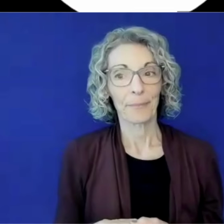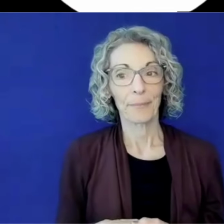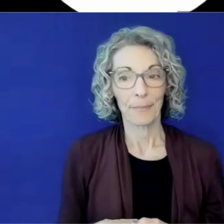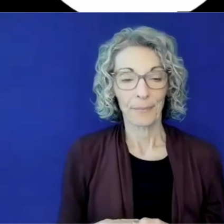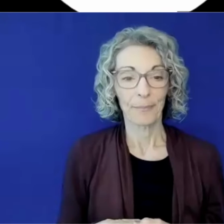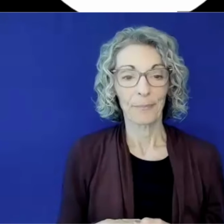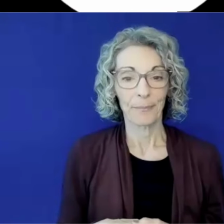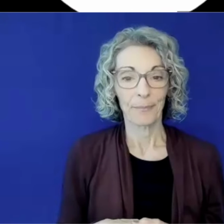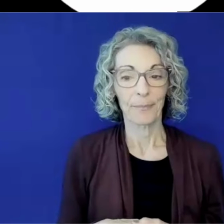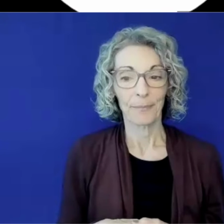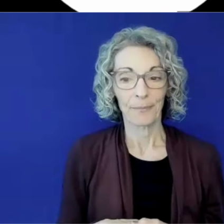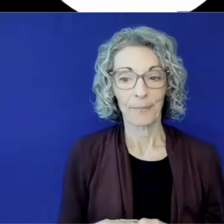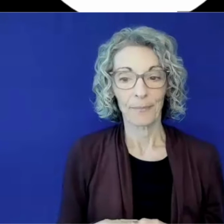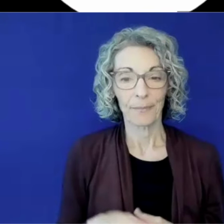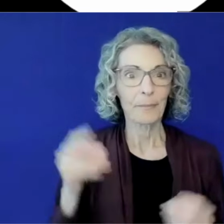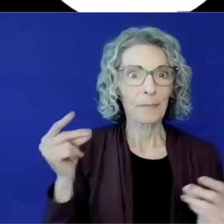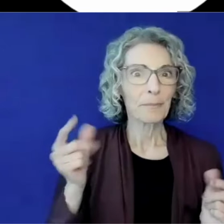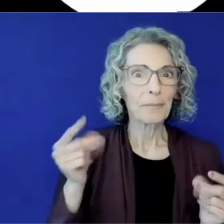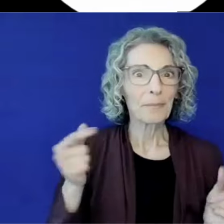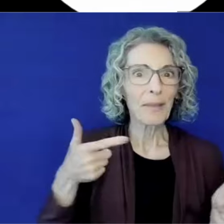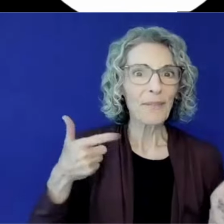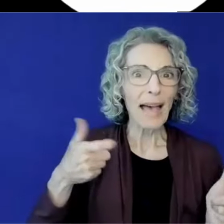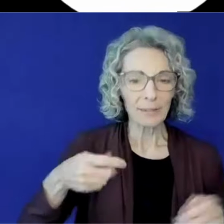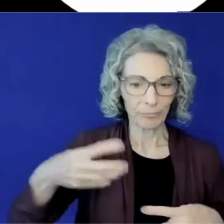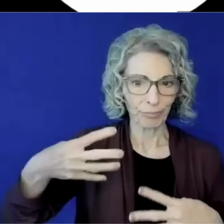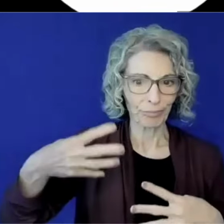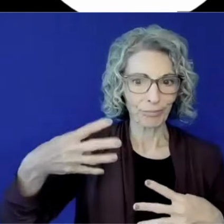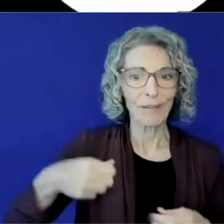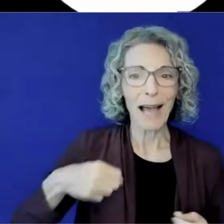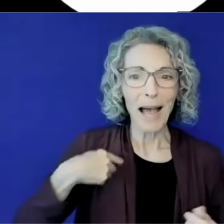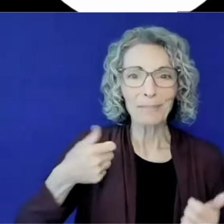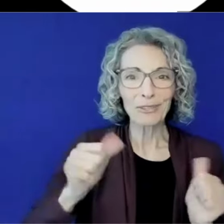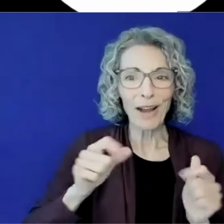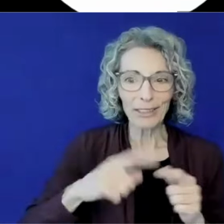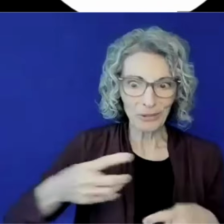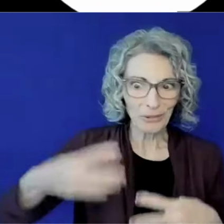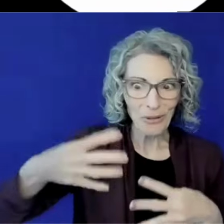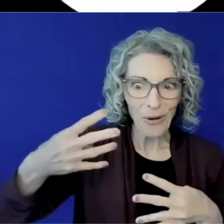Okay. They're coming in really fast. I'm trying to scroll and see.